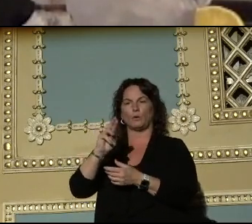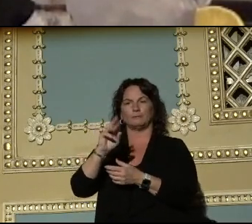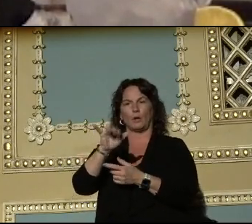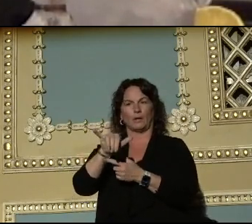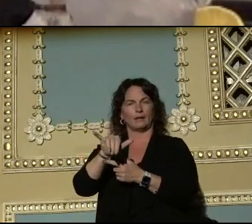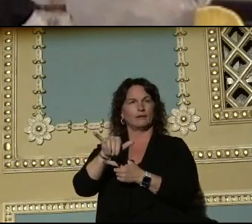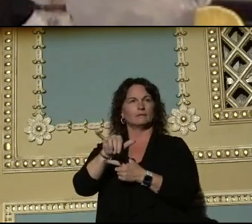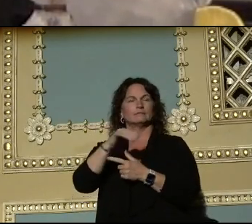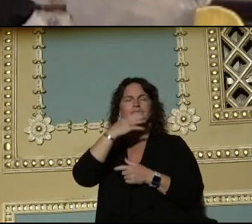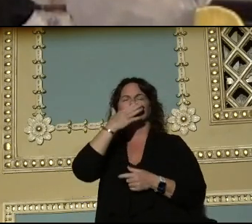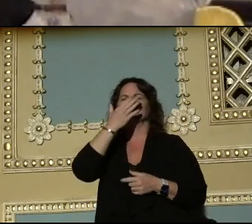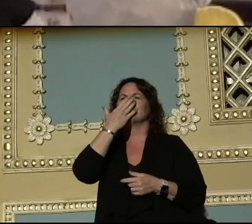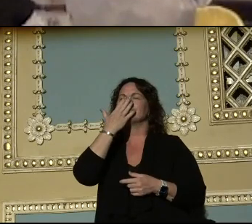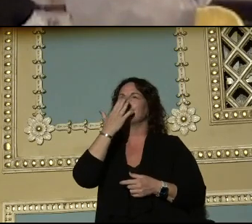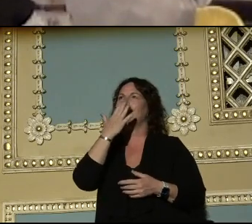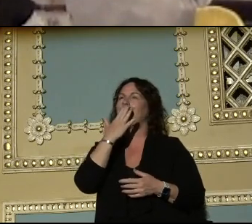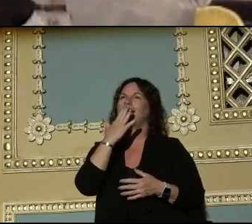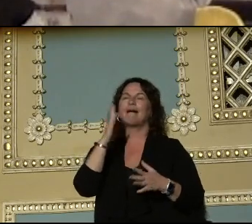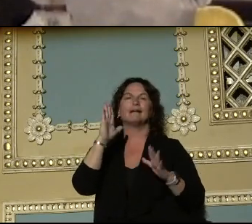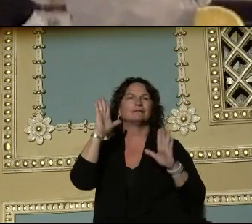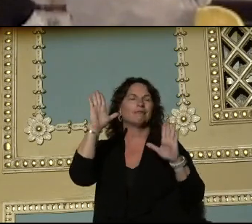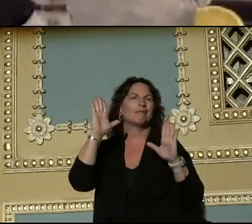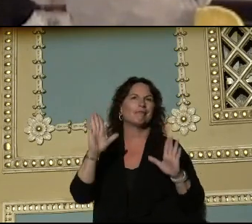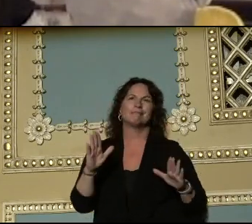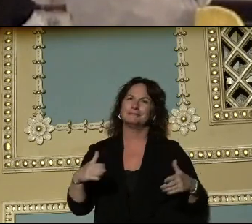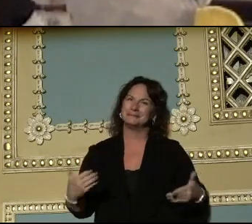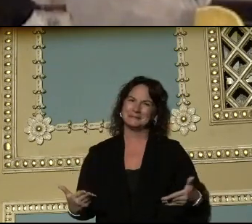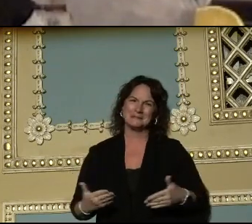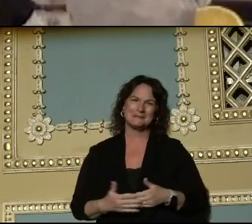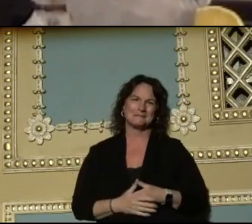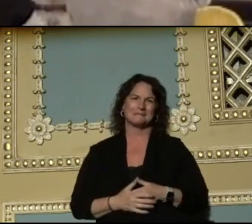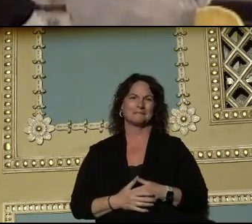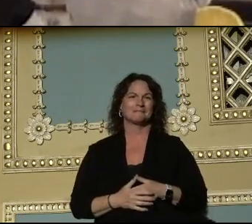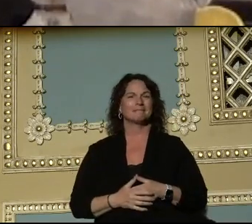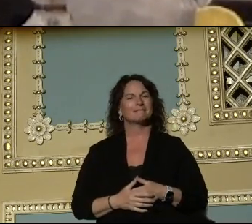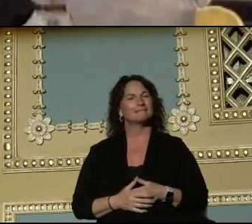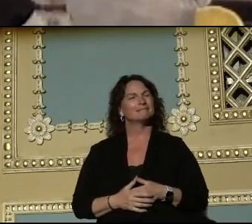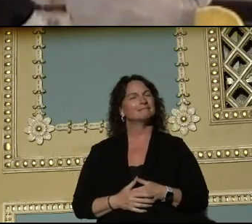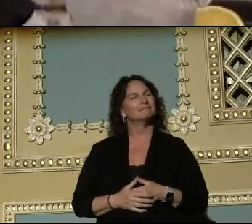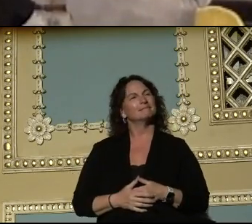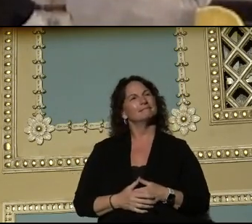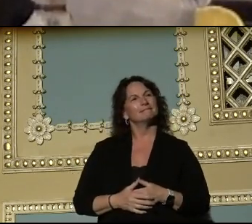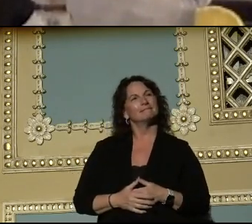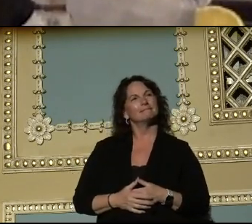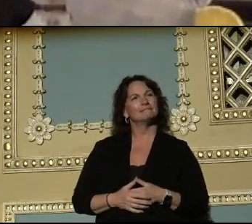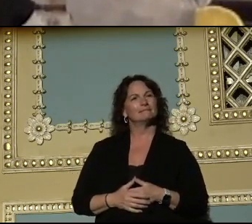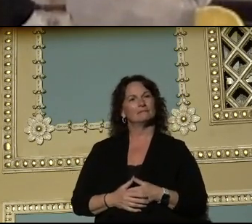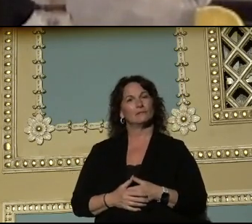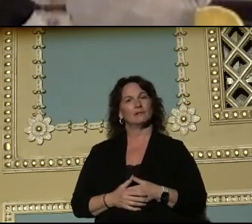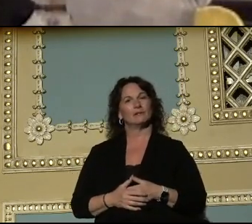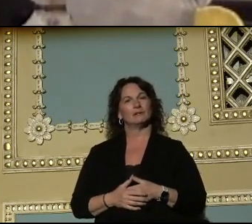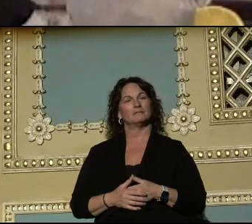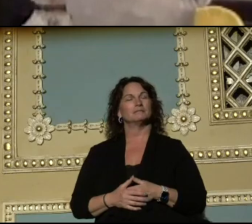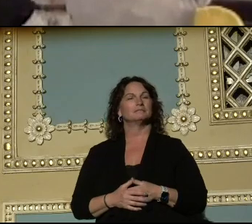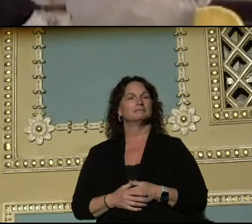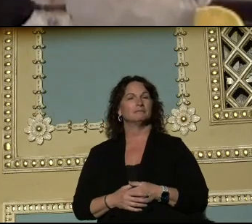smells amazing in here. And we'll put that in our drink. And we'll do the